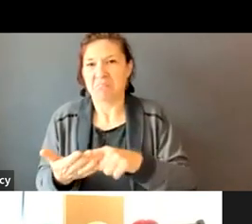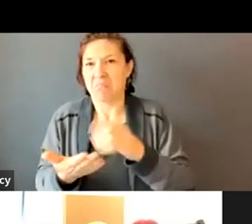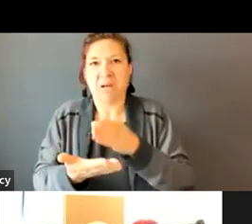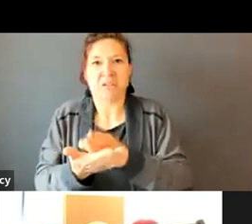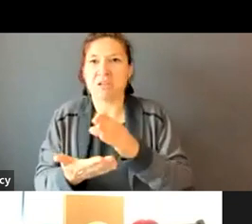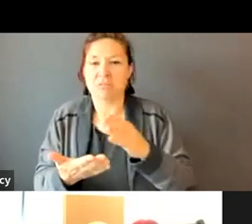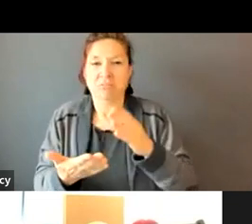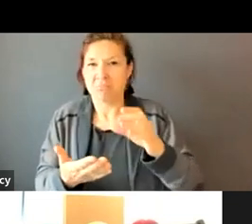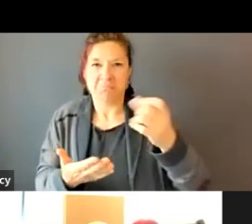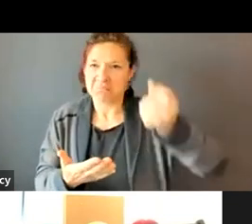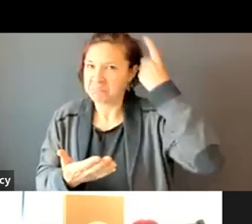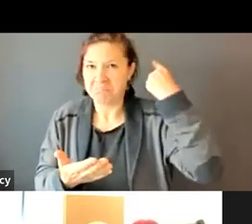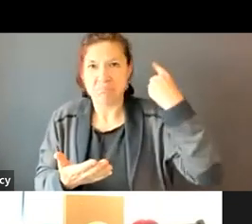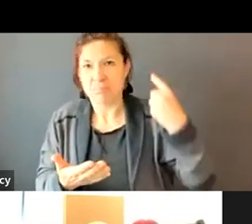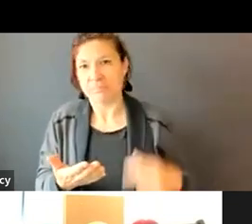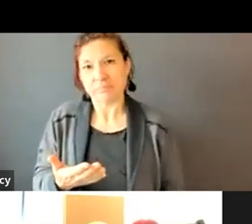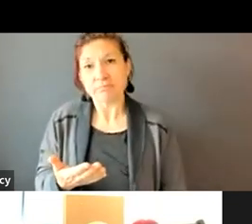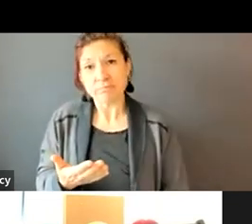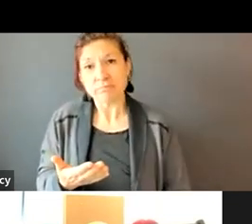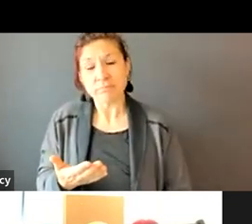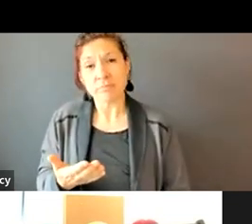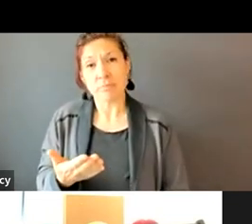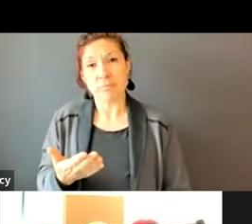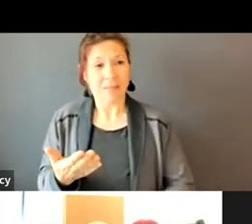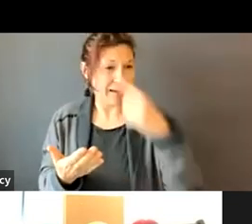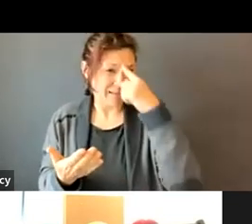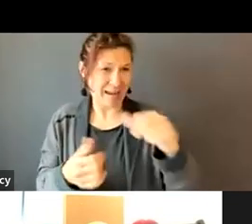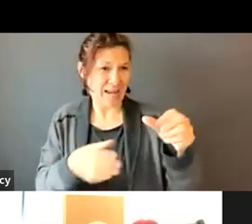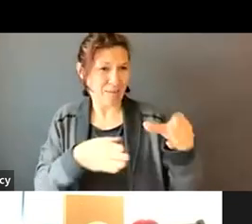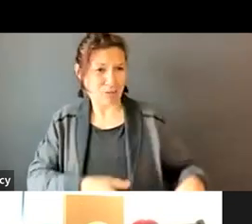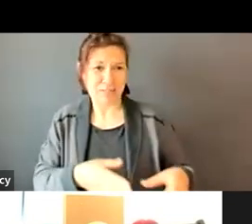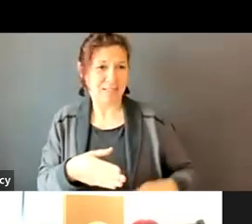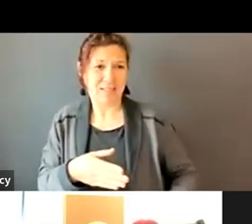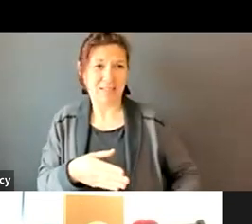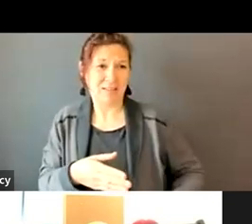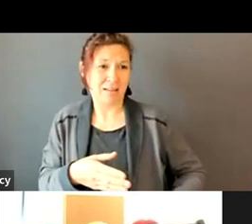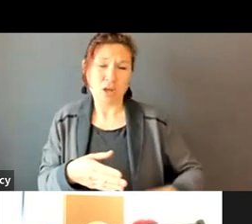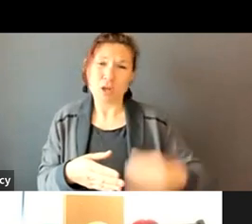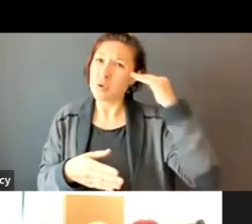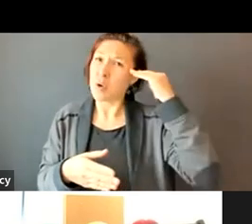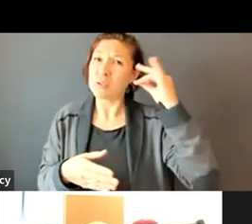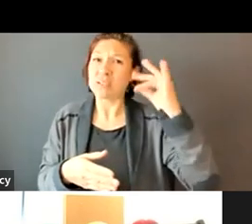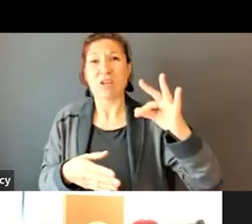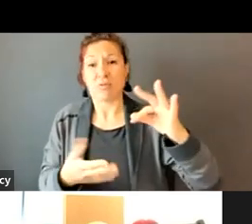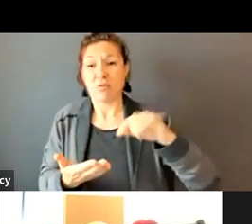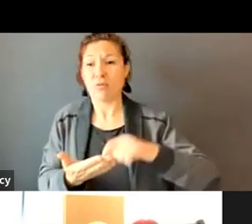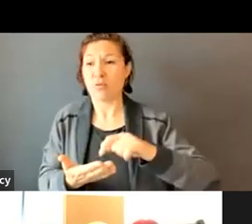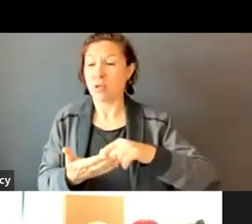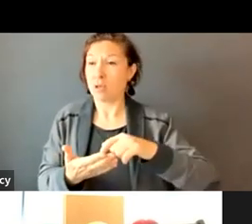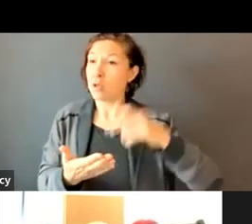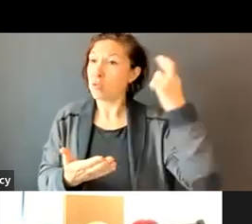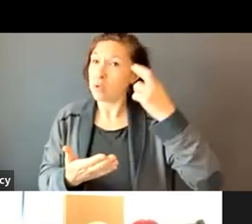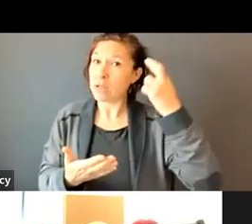I think you know any person understands that when you find out you're losing a major